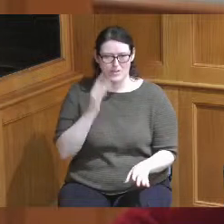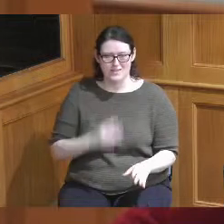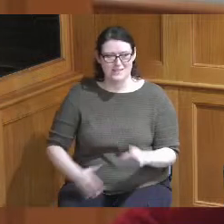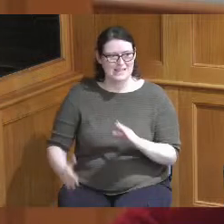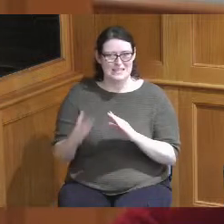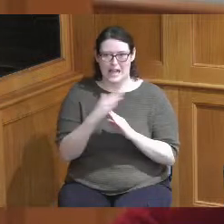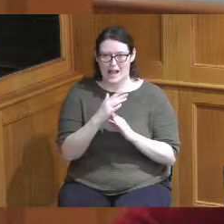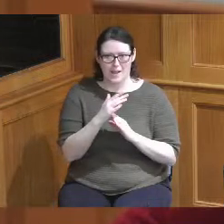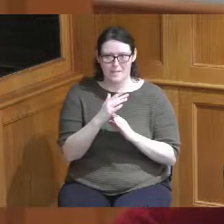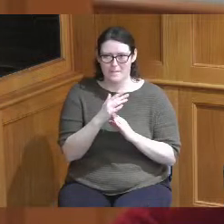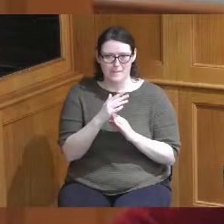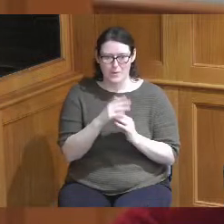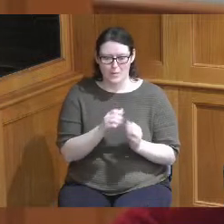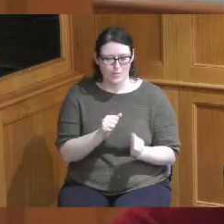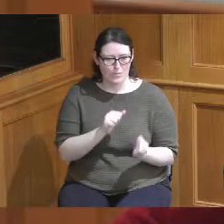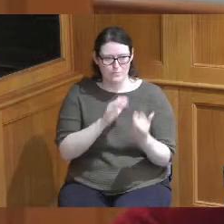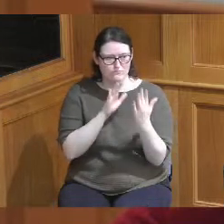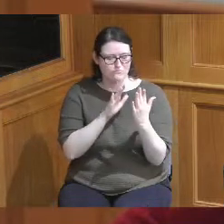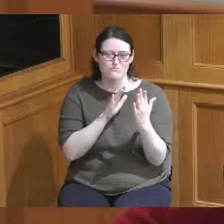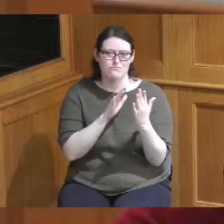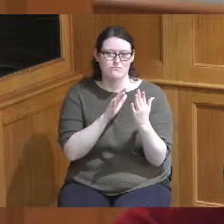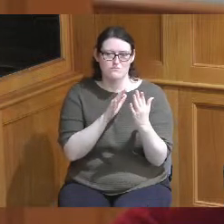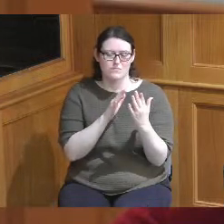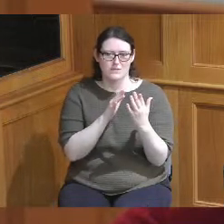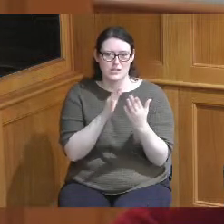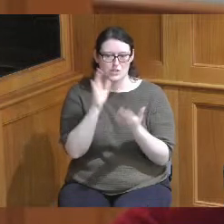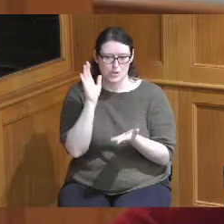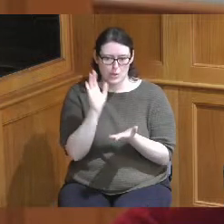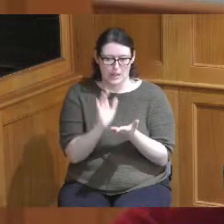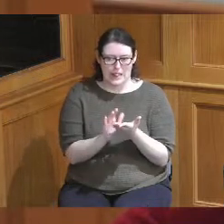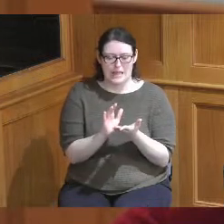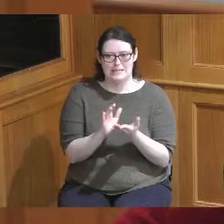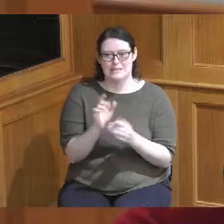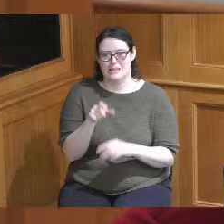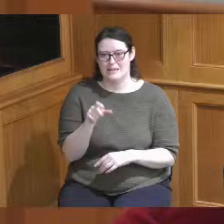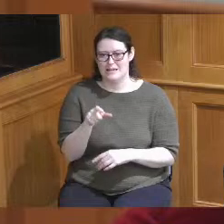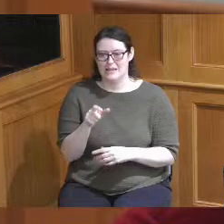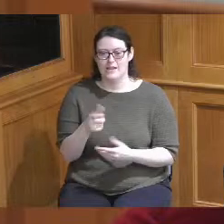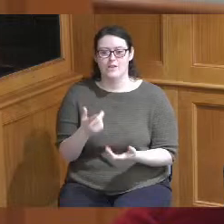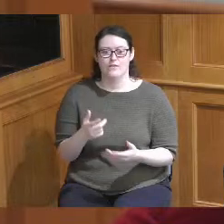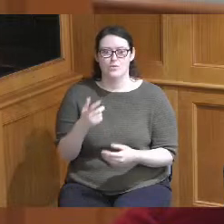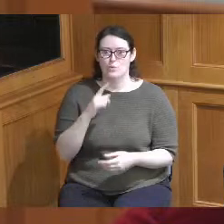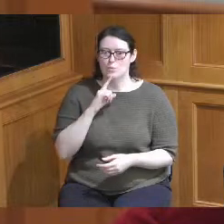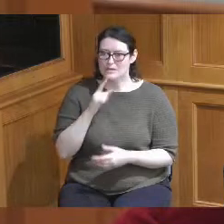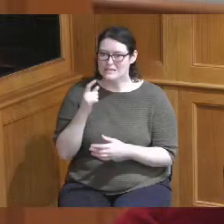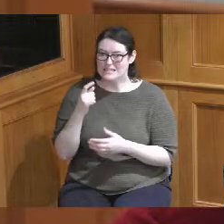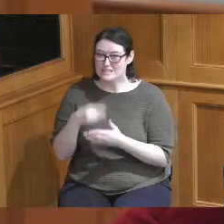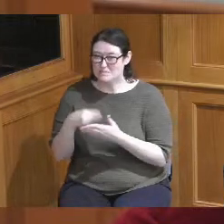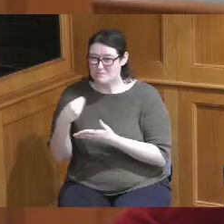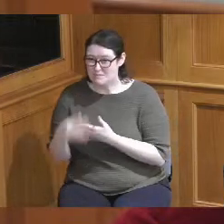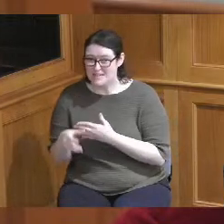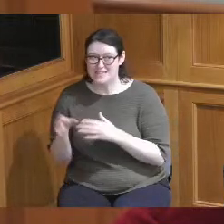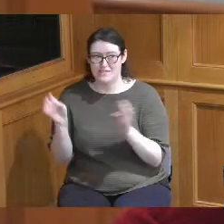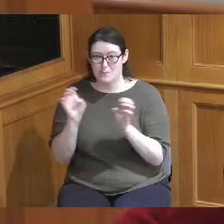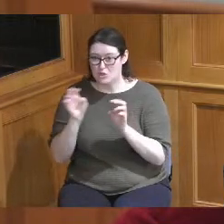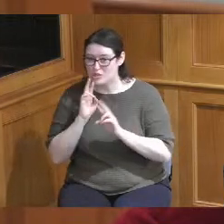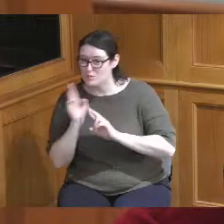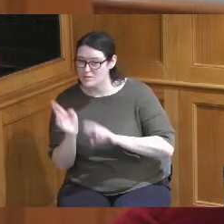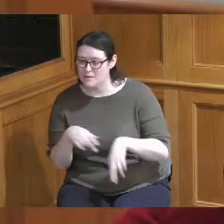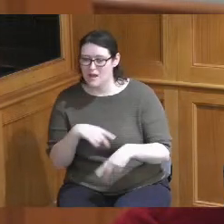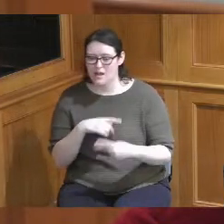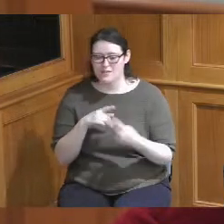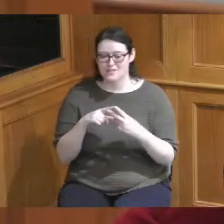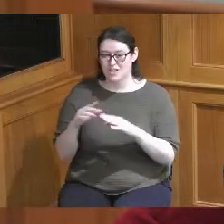this crisis. By investing in prevention, we can reduce the need for costly emergency responses, decrease the strain